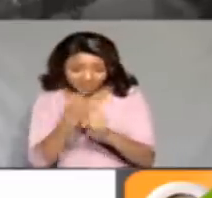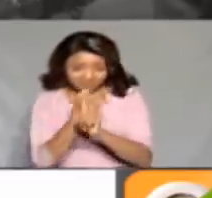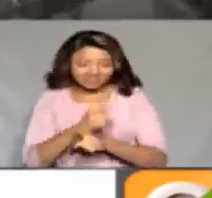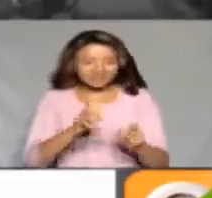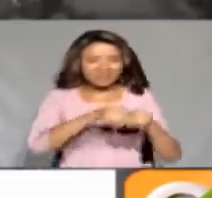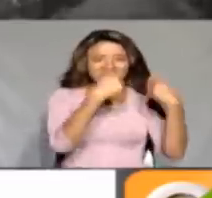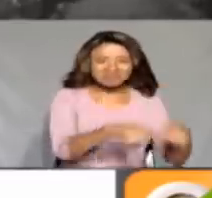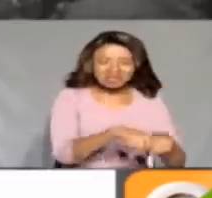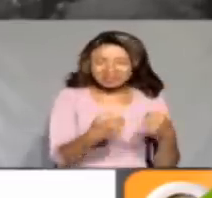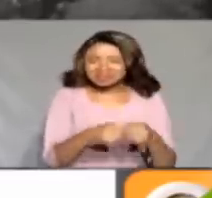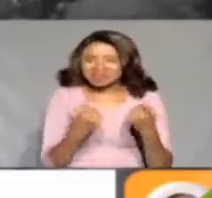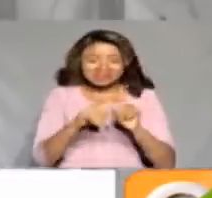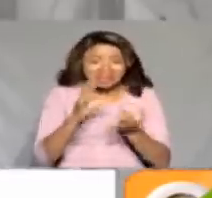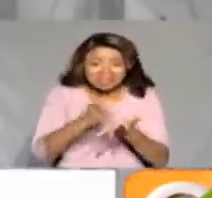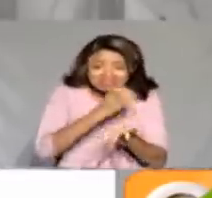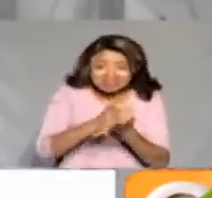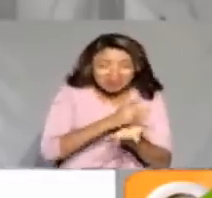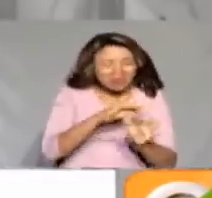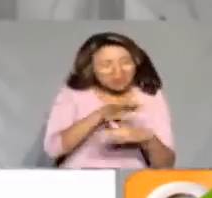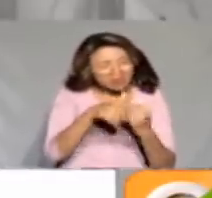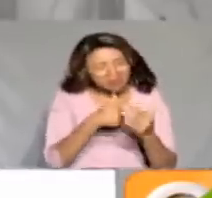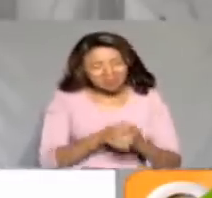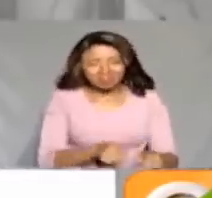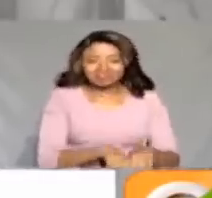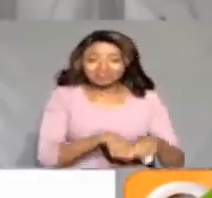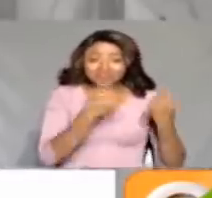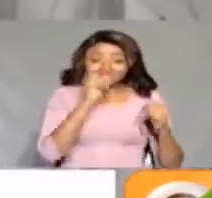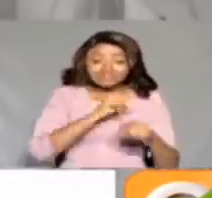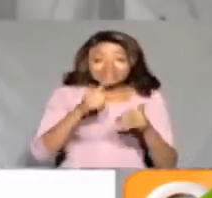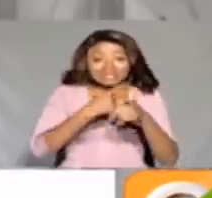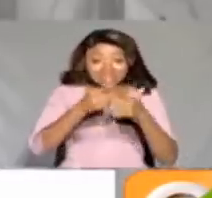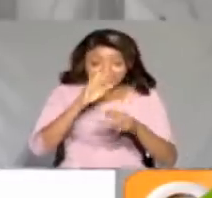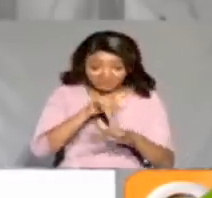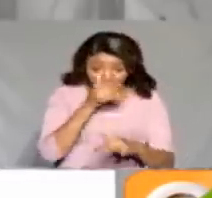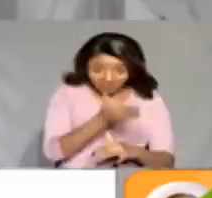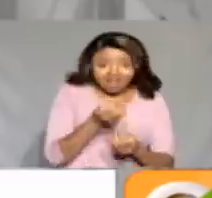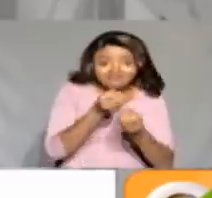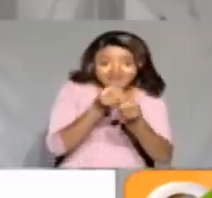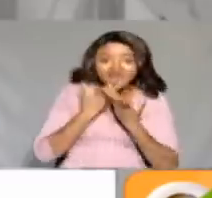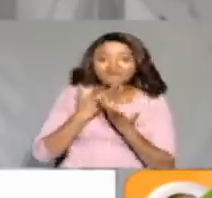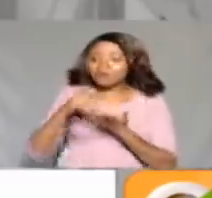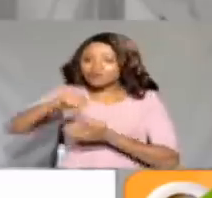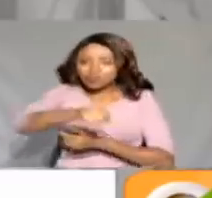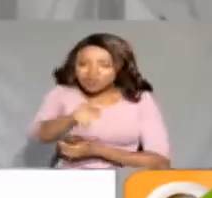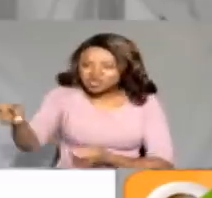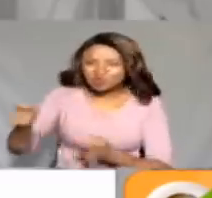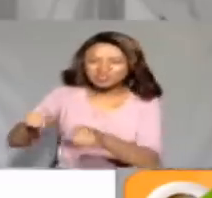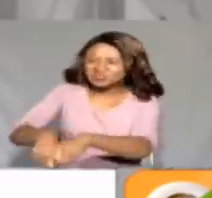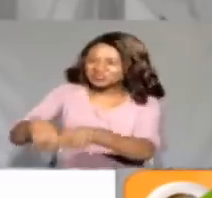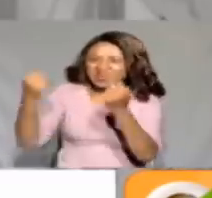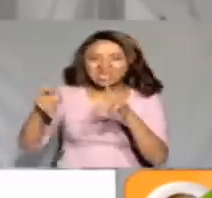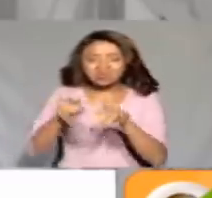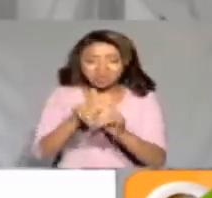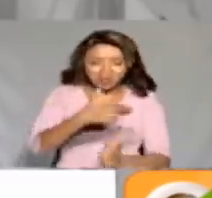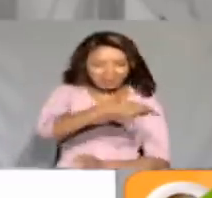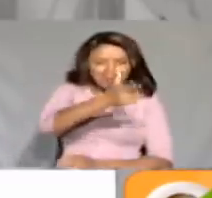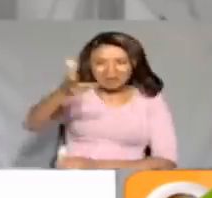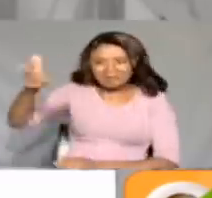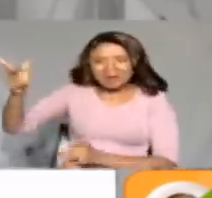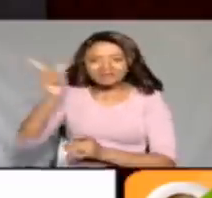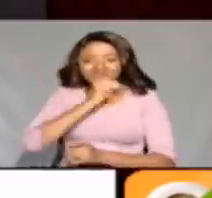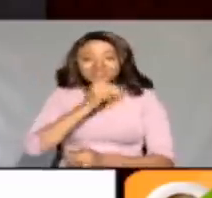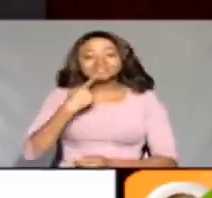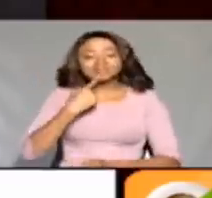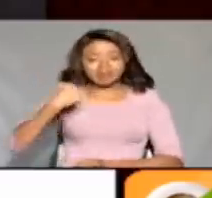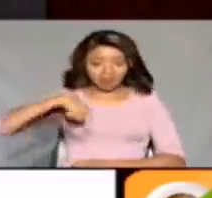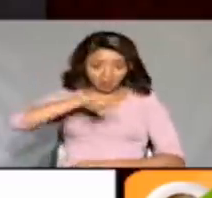wakipasuanga hakuna pombe walibakisha walivunja zote then wakaanza kubomoa madirisha na hizo mabiduki zao wakituambianga sisi